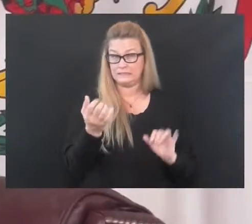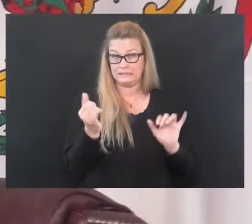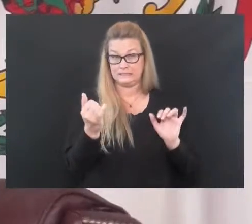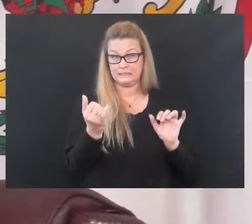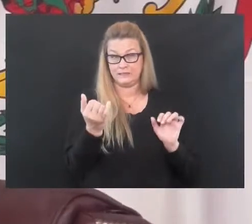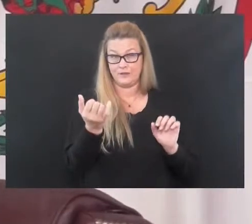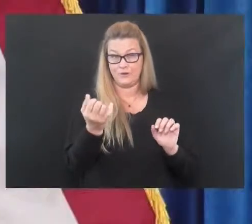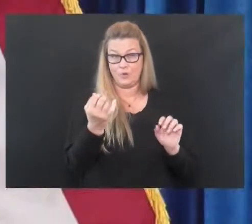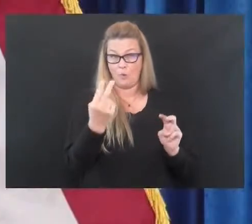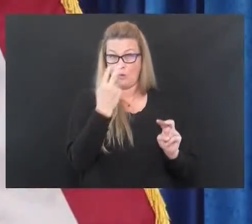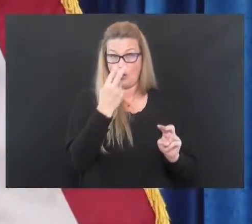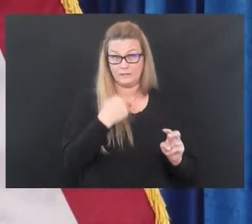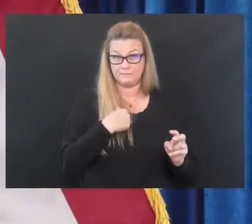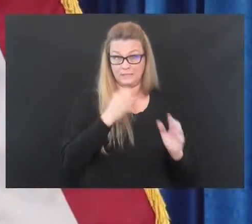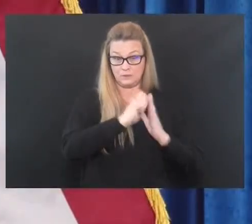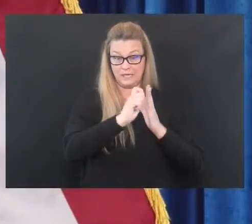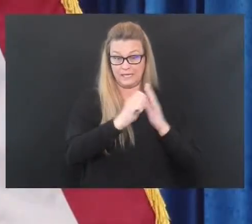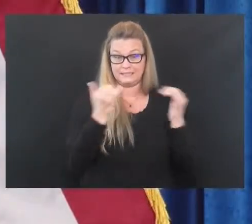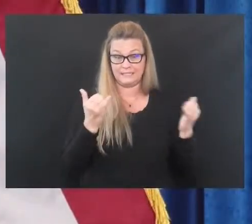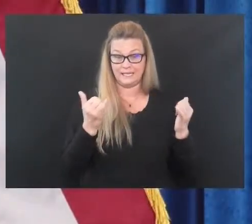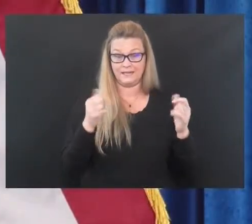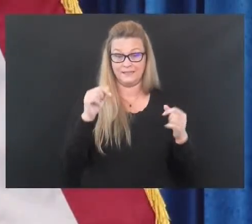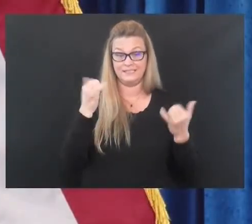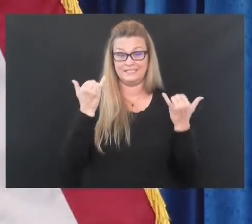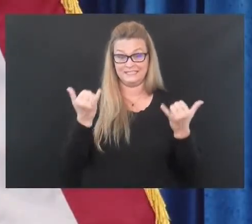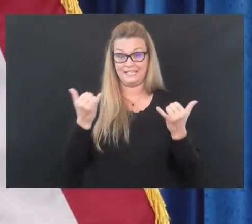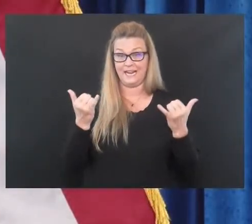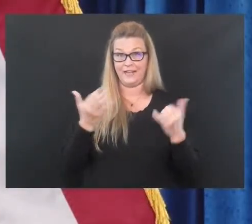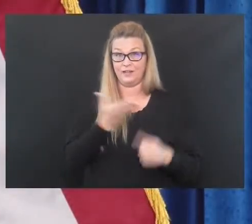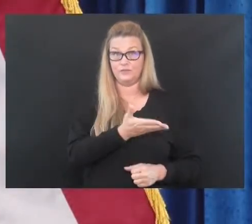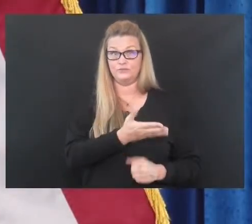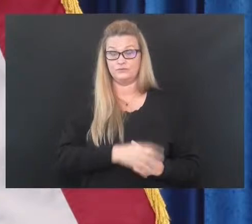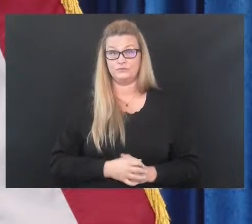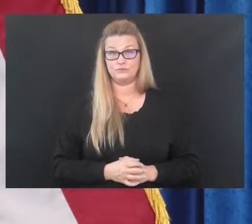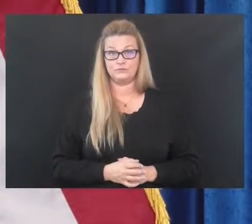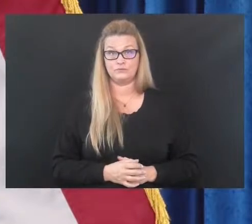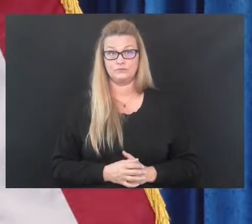this is today. This is today.